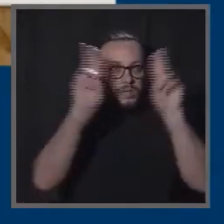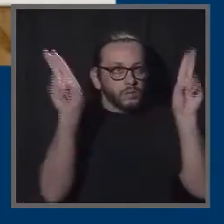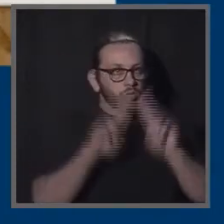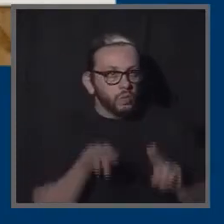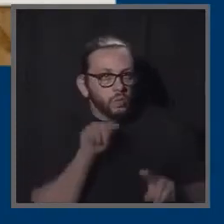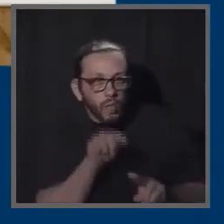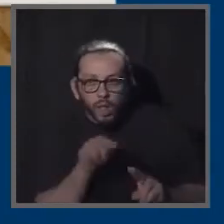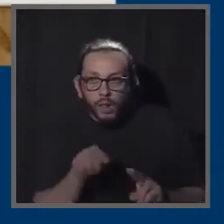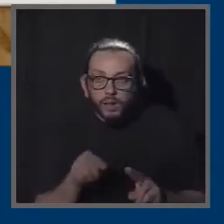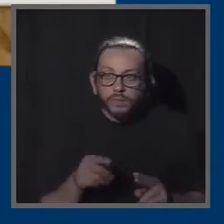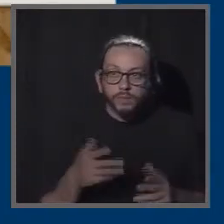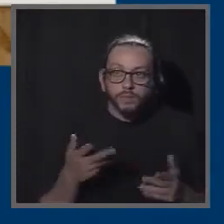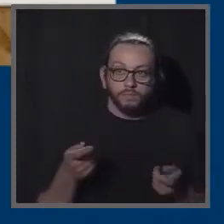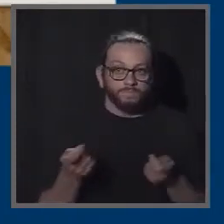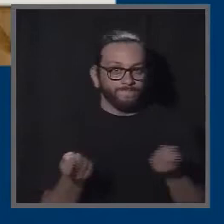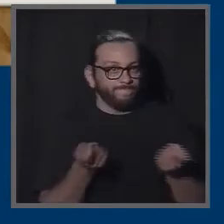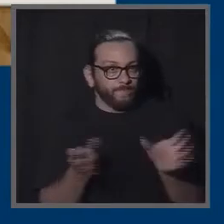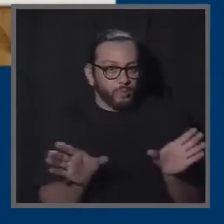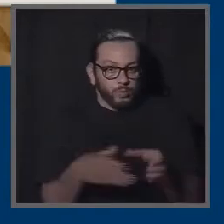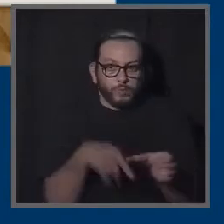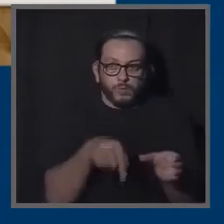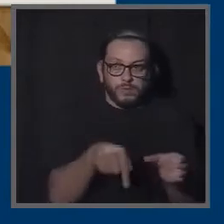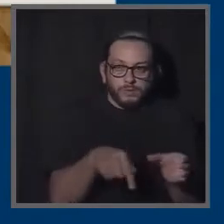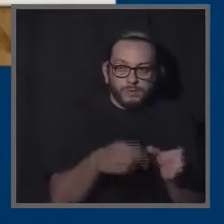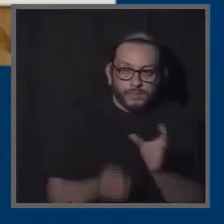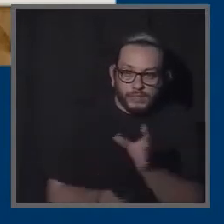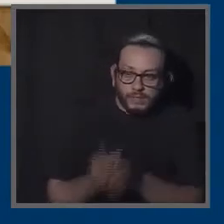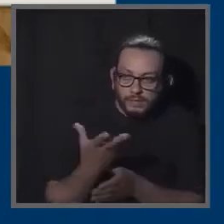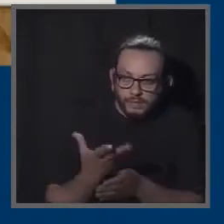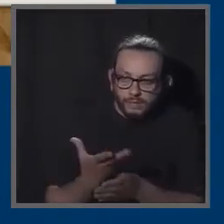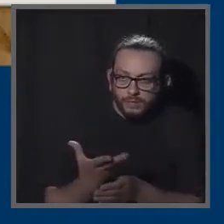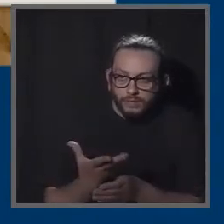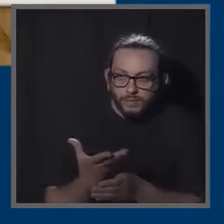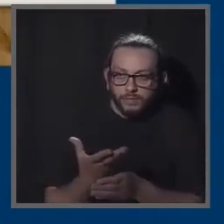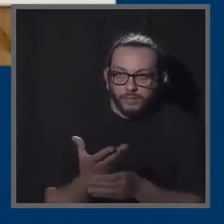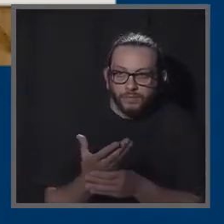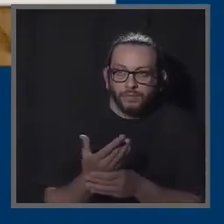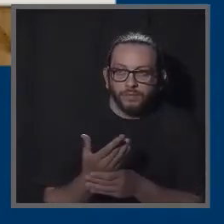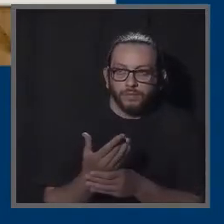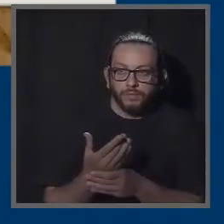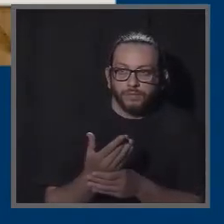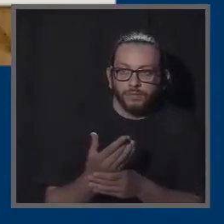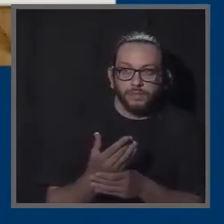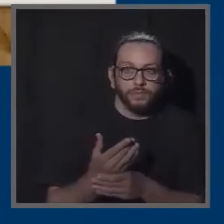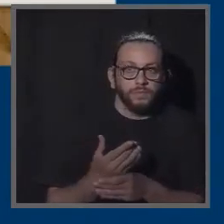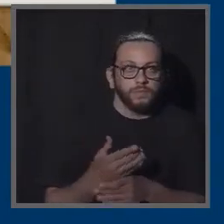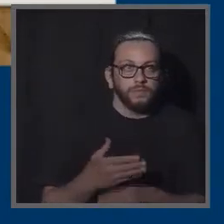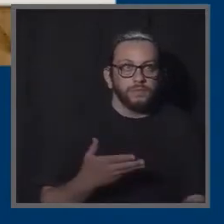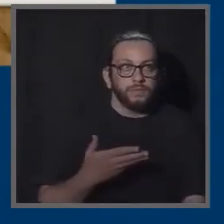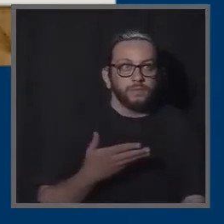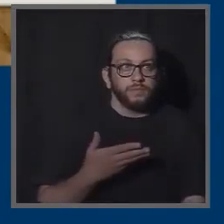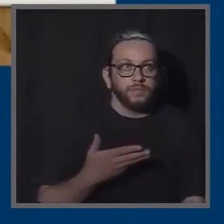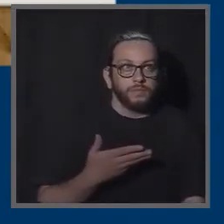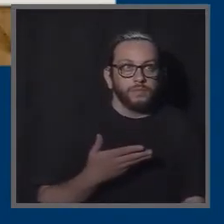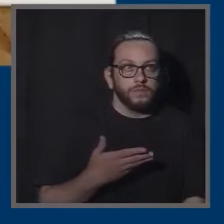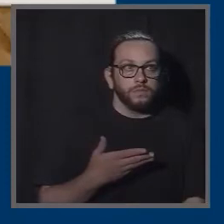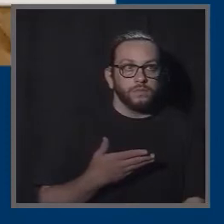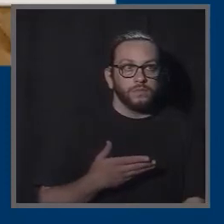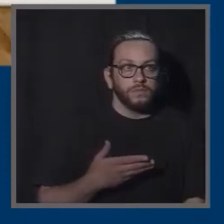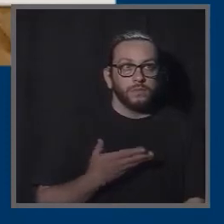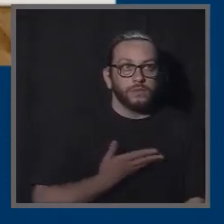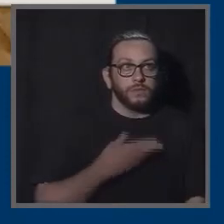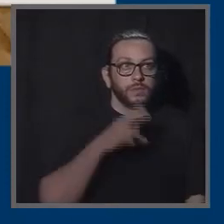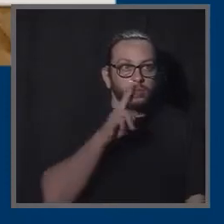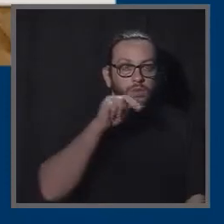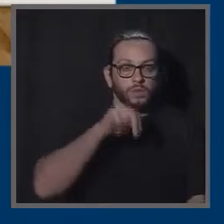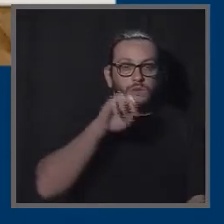called Creative Dundee. It began about 10 years ago, just as a blog. One woman identified